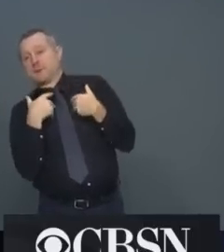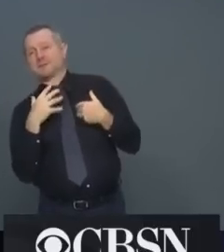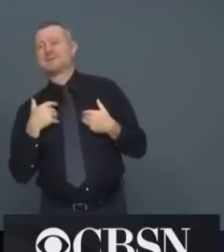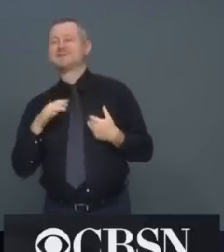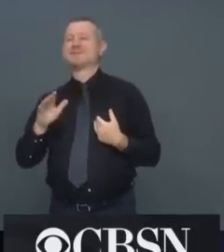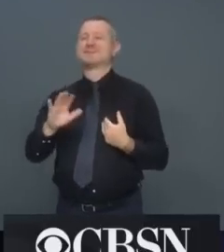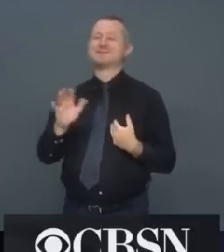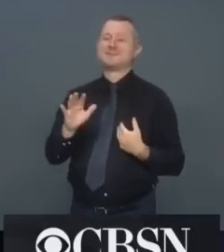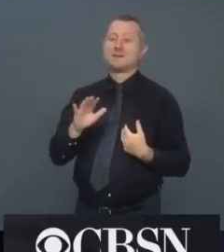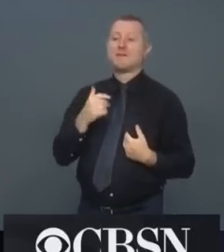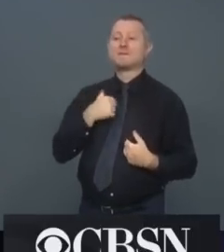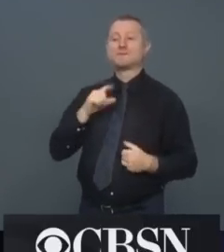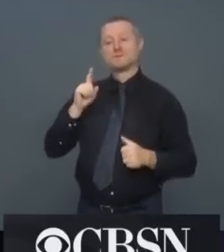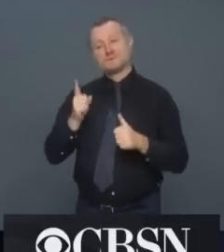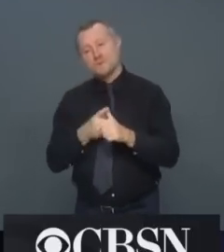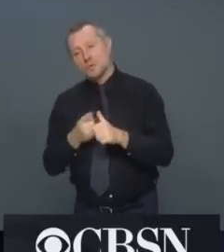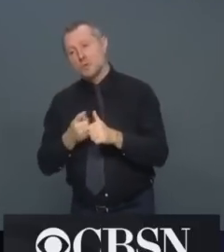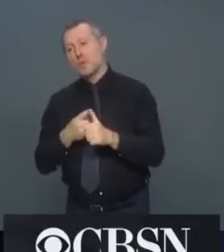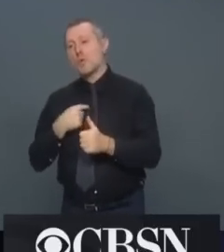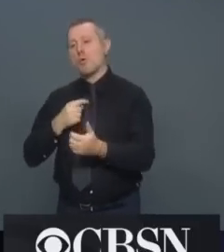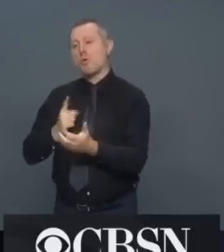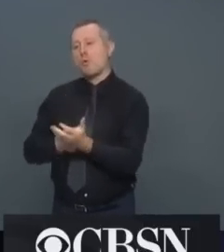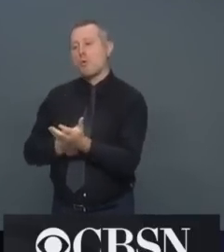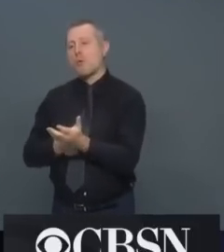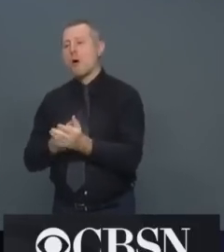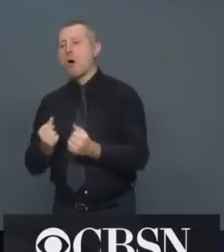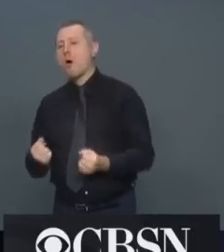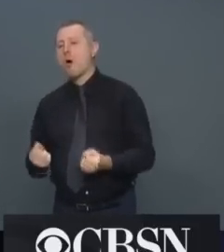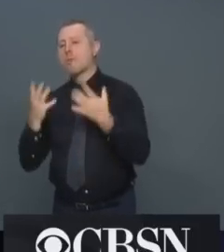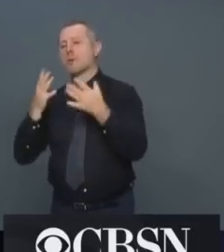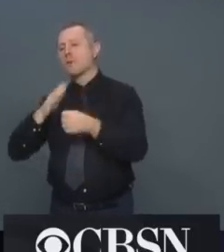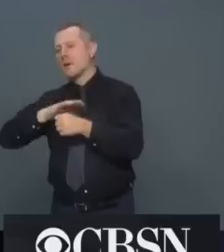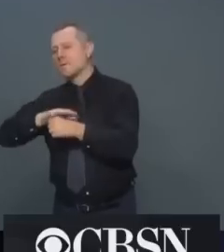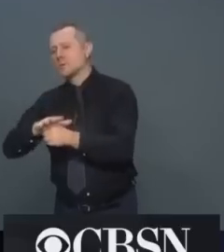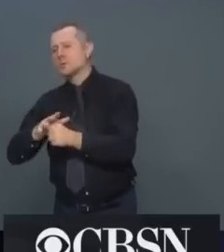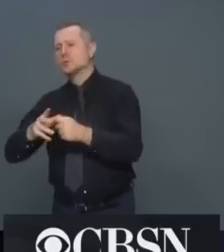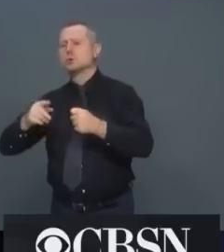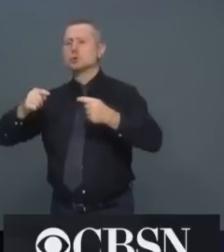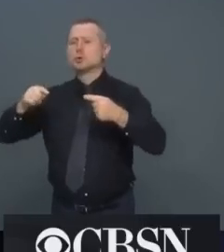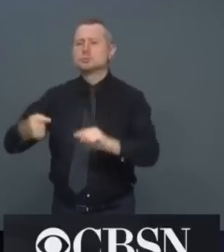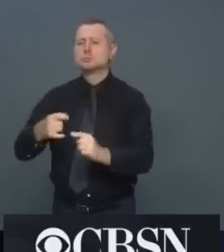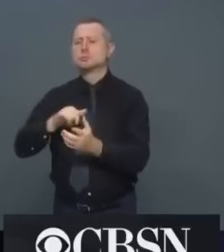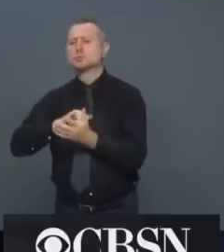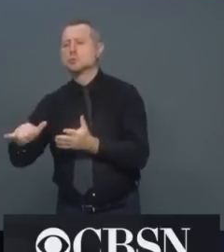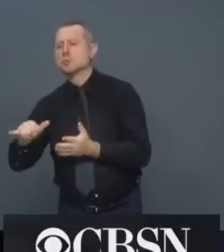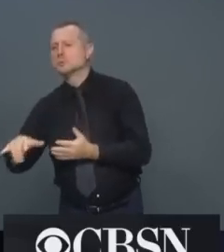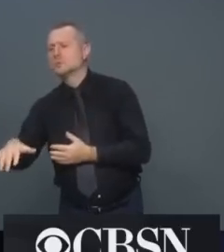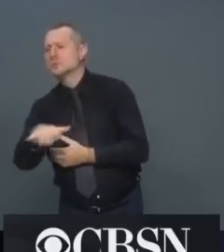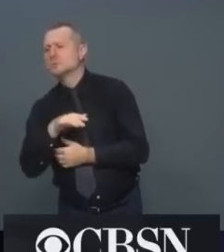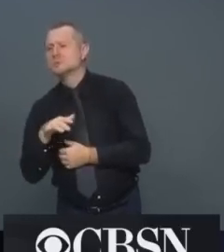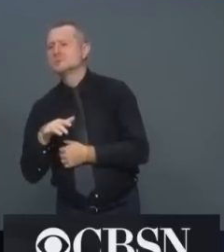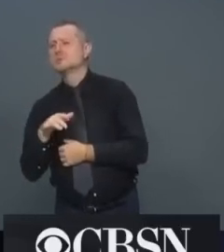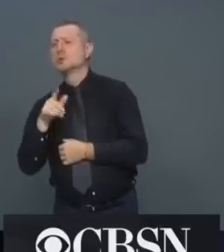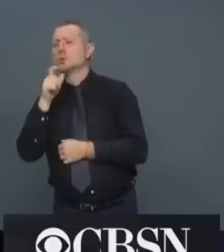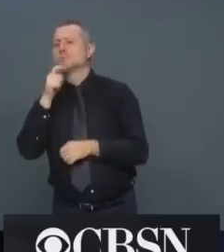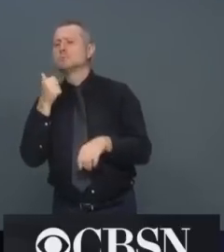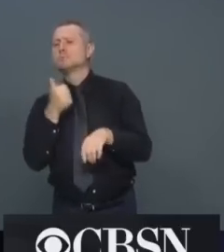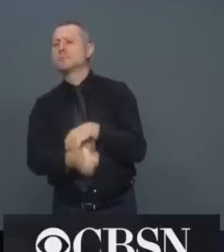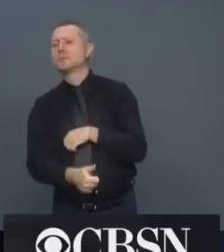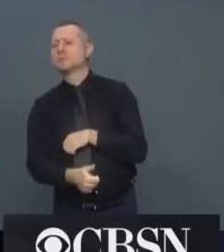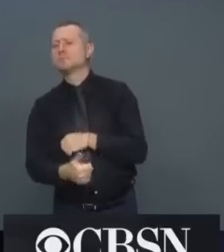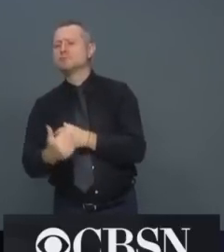did COVID cost us, there's a question before that. Who is liable for the cost of COVID?